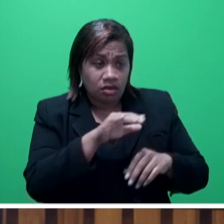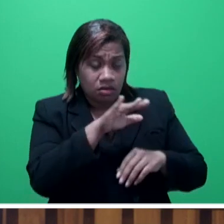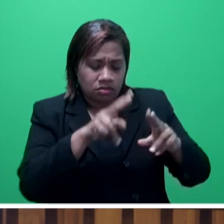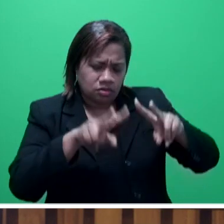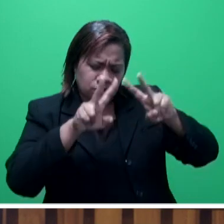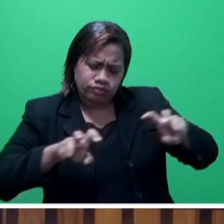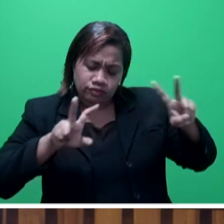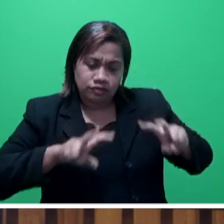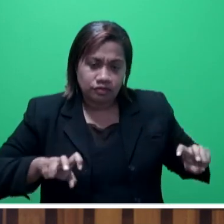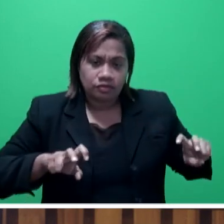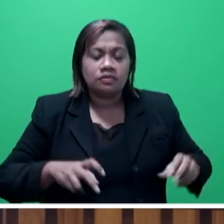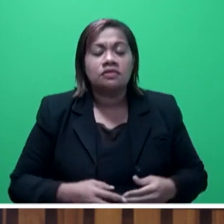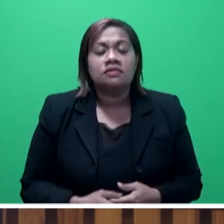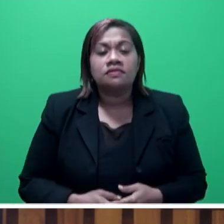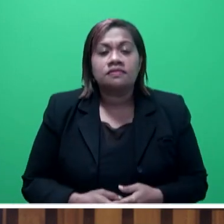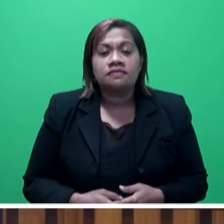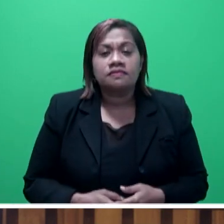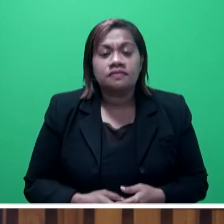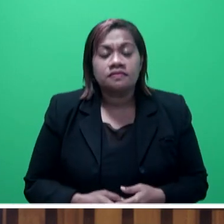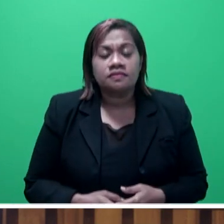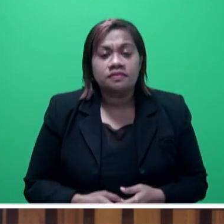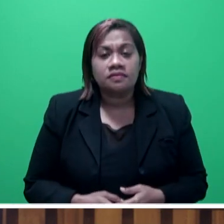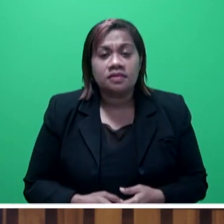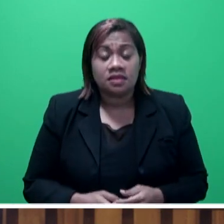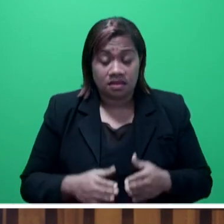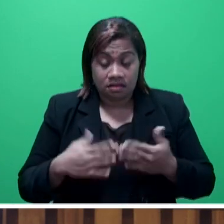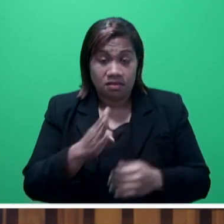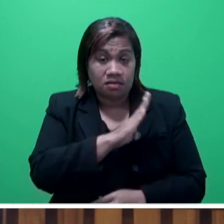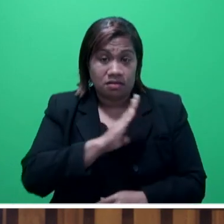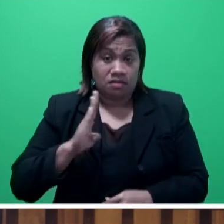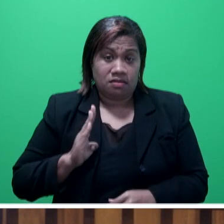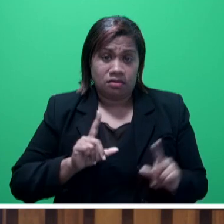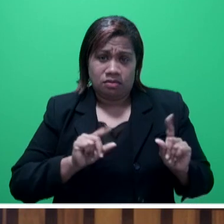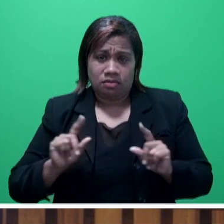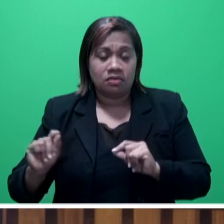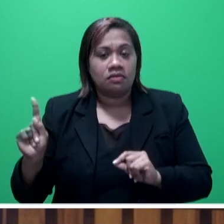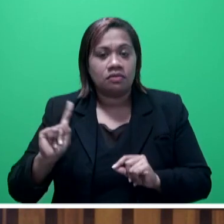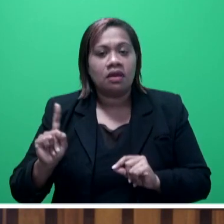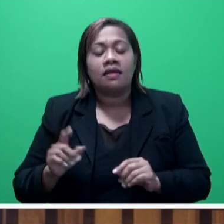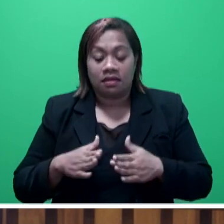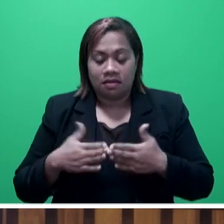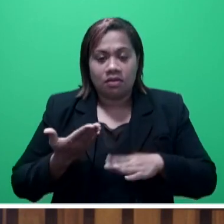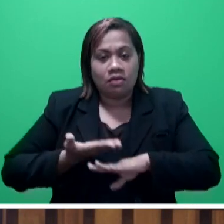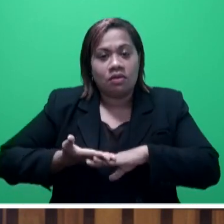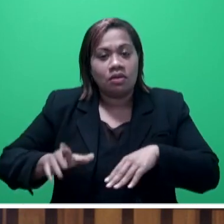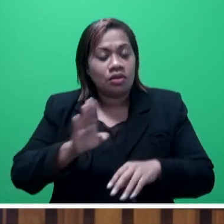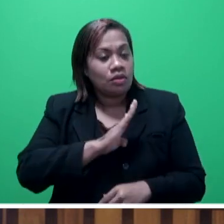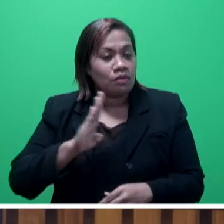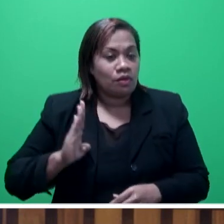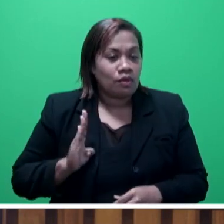lots. So that's the status and what the board is doing. We have a new board. It's chaired by